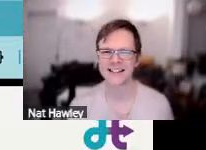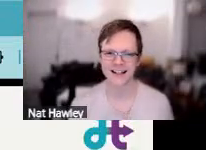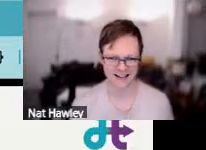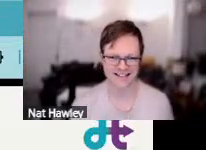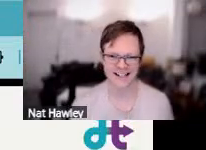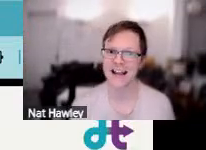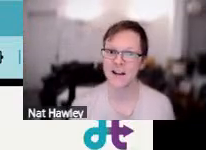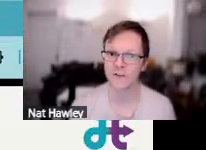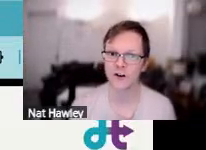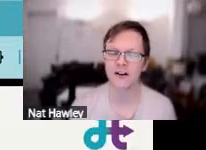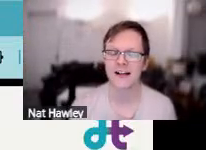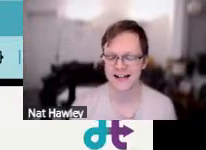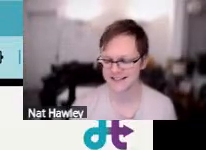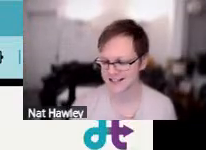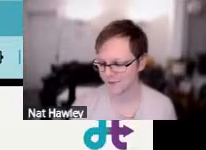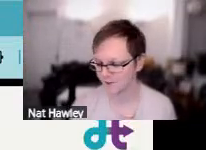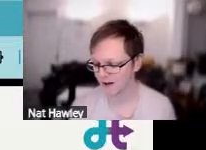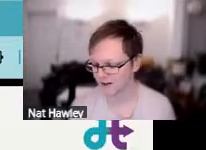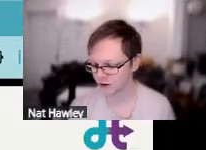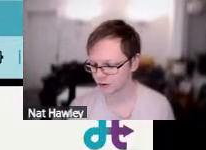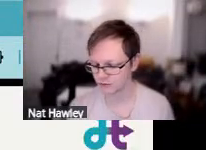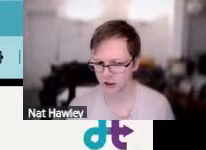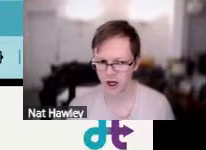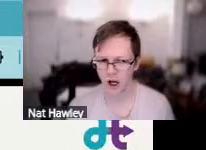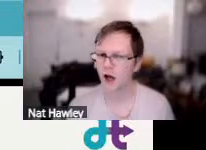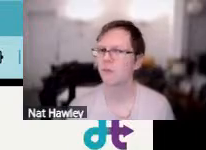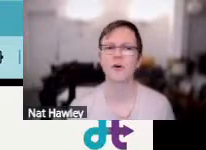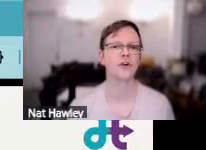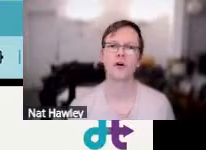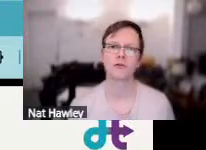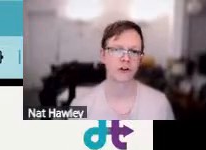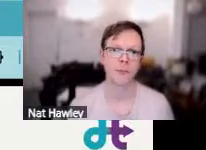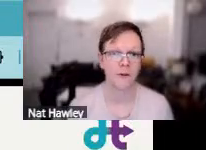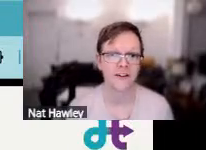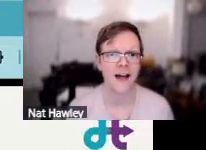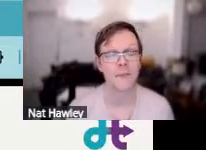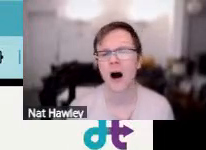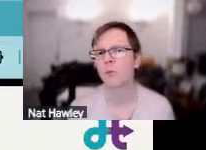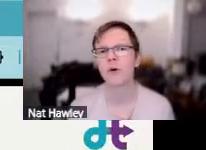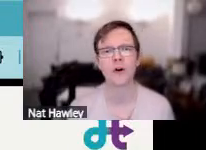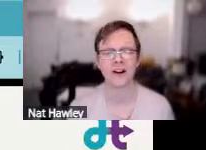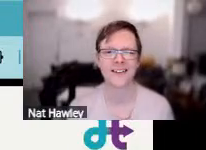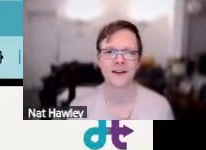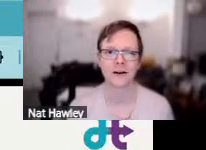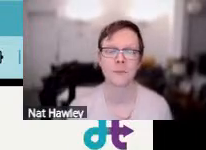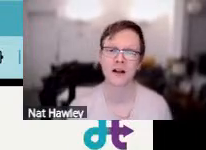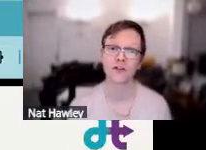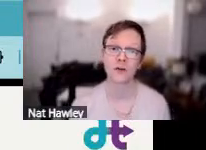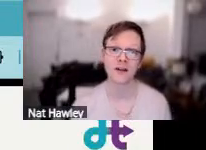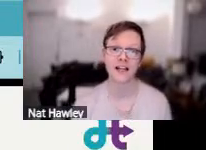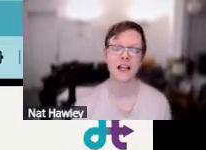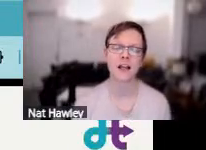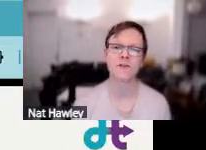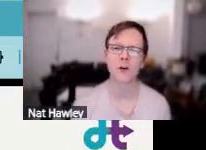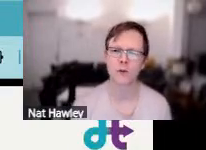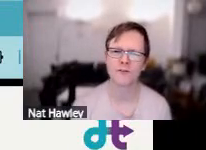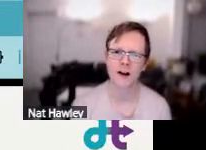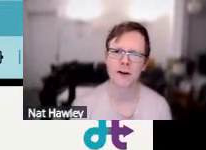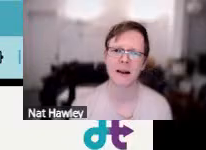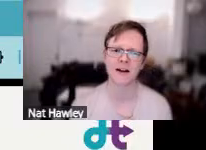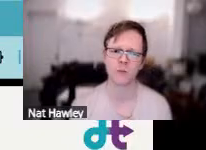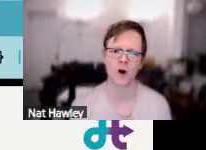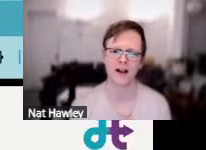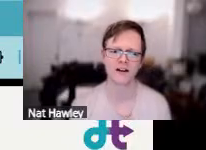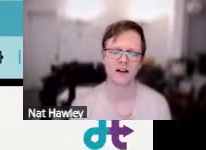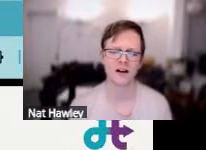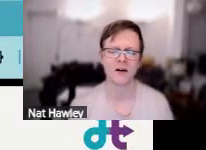let's say they said Nathan instead of Nathaniel, I would not respond to them. I would not listen because for me, things were very